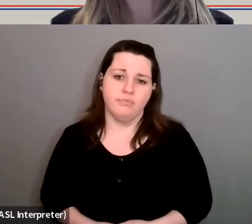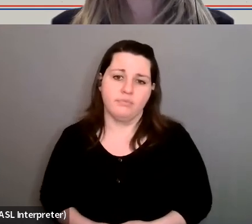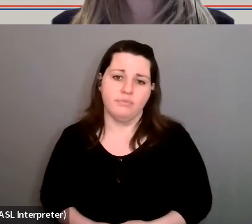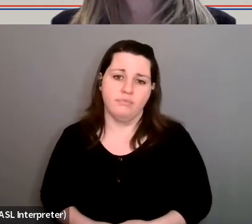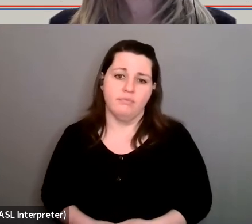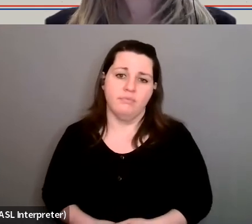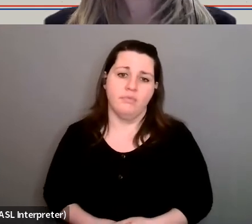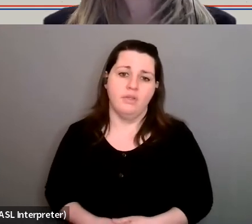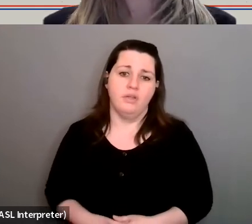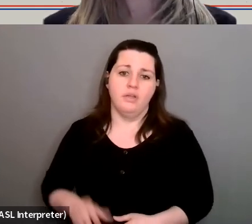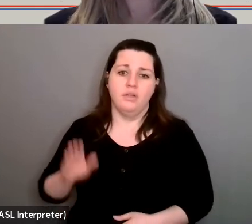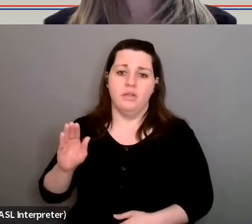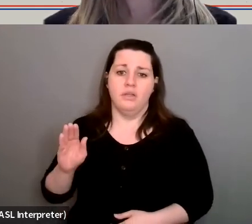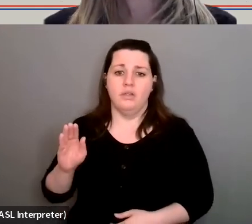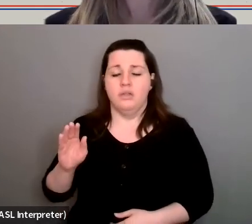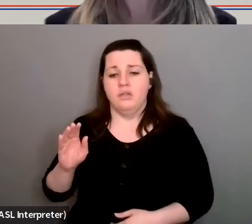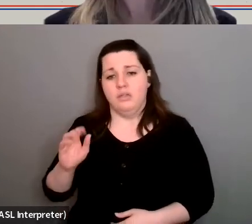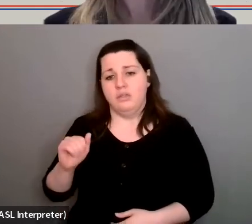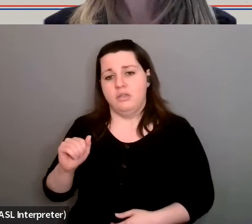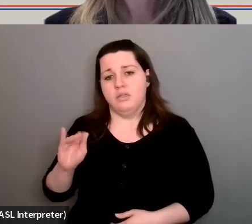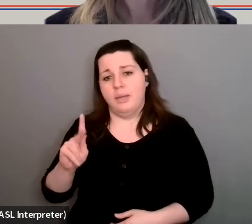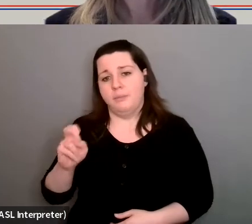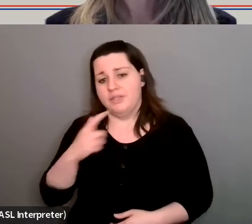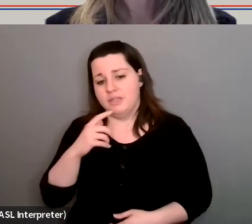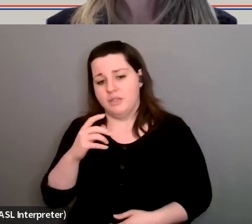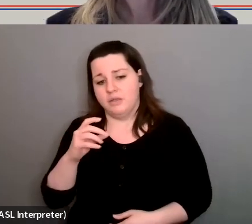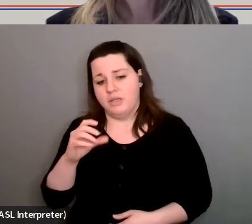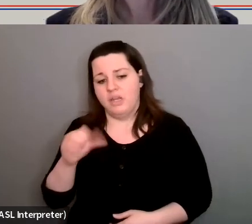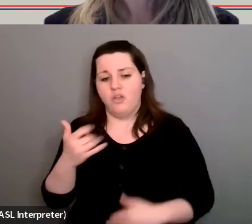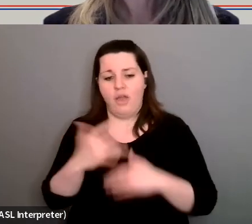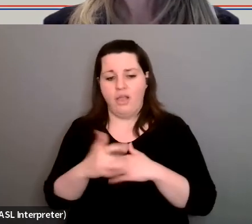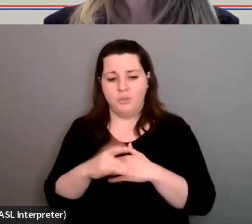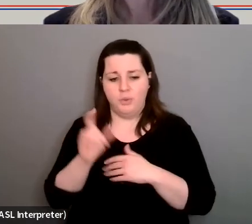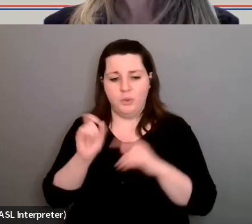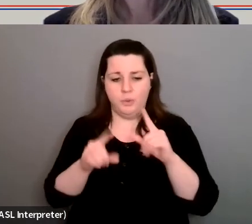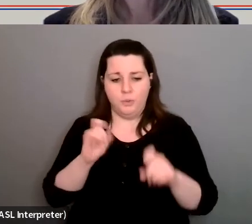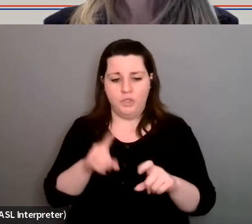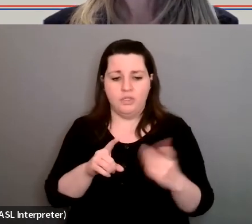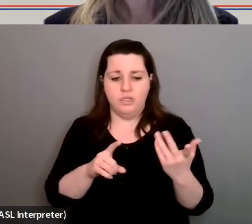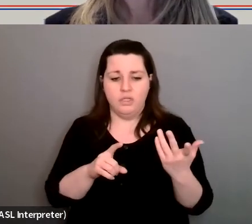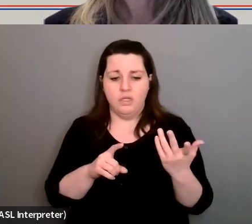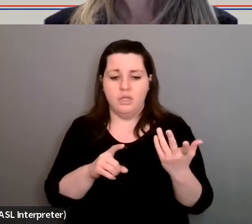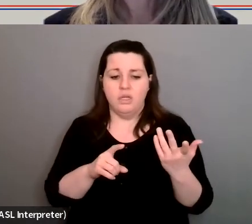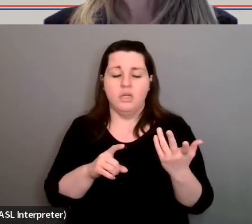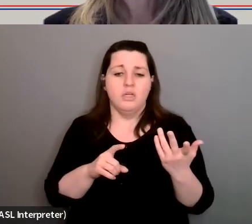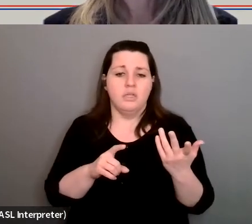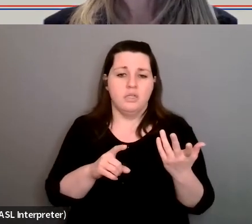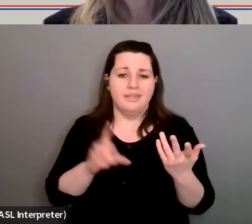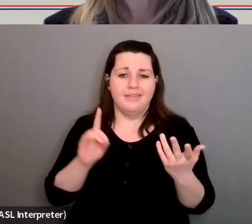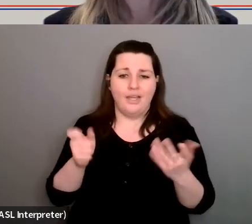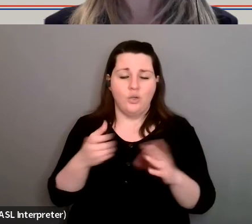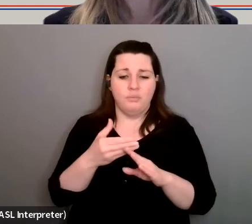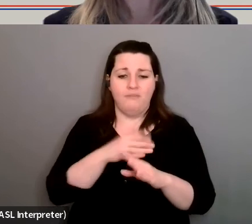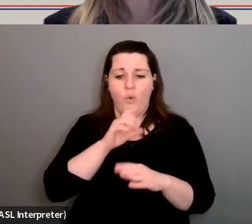Medicaid enterprise. Just another eligibility question, just to confirm, if diagnosed prior to 26 but not